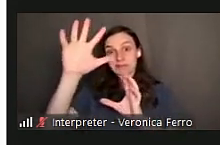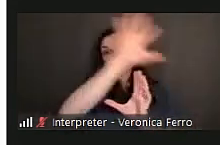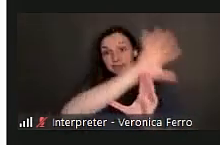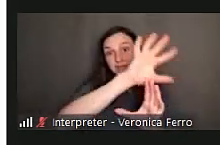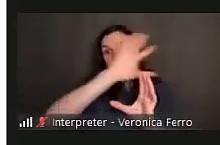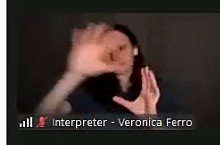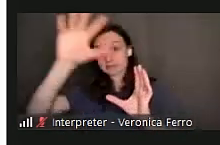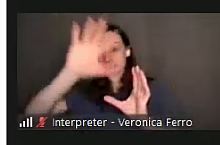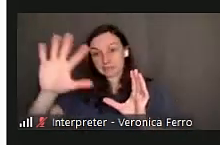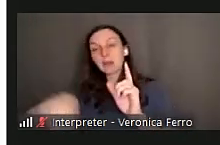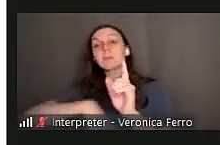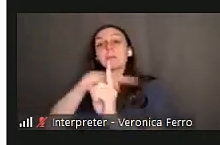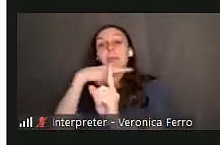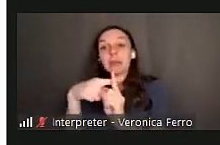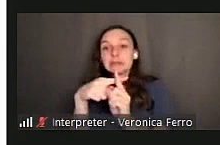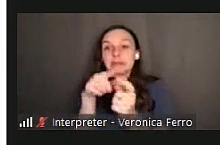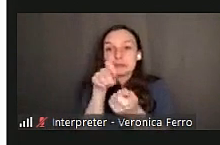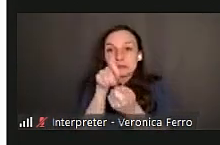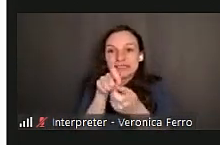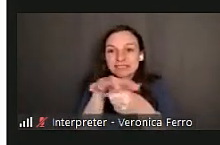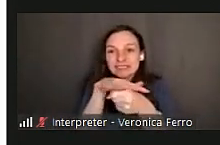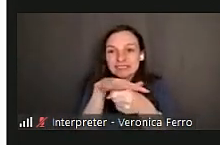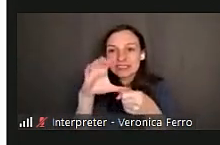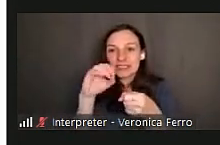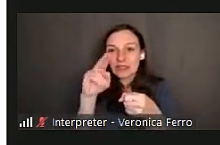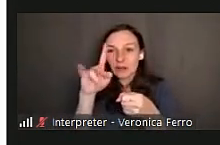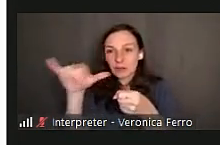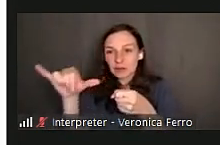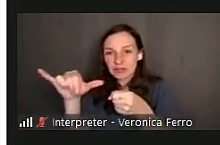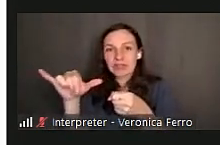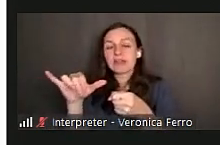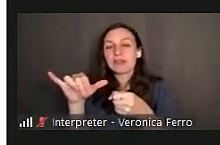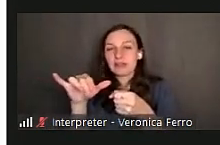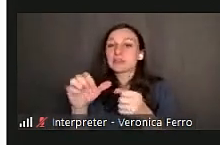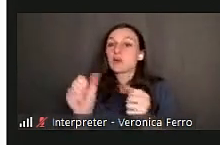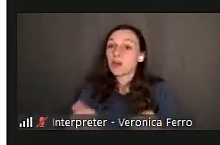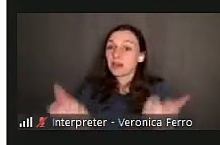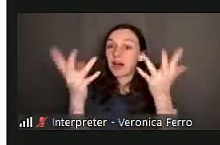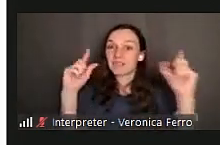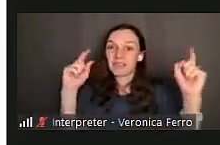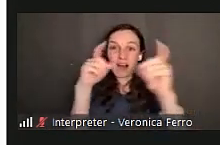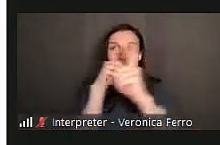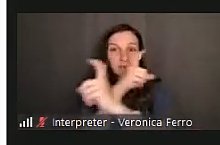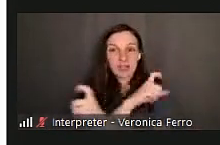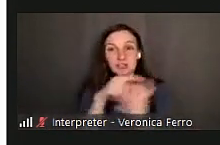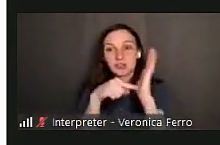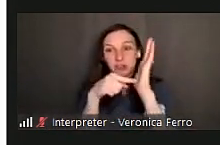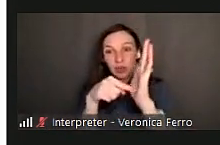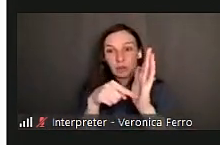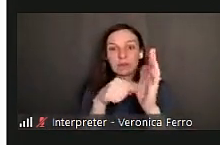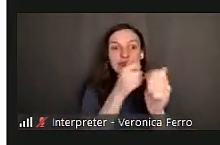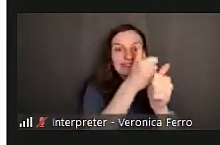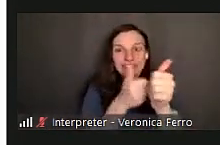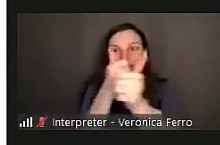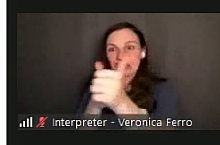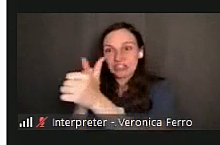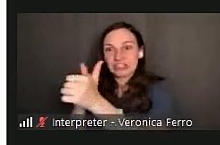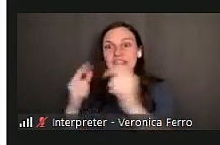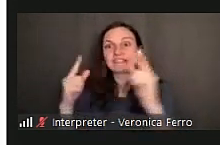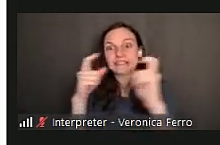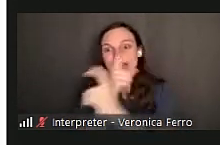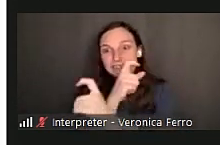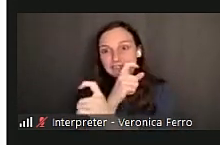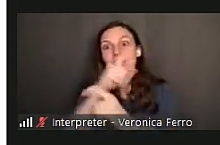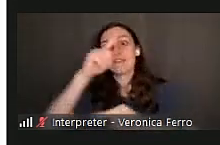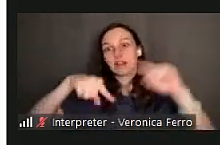occurring predominantly among children versus adults. So lots of complexity in the data right now, lots of really epidemics within the epidemic occurring